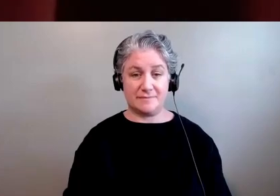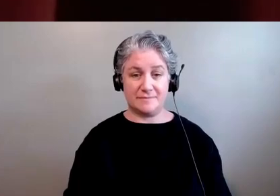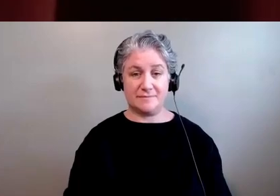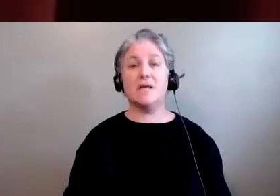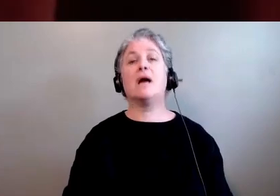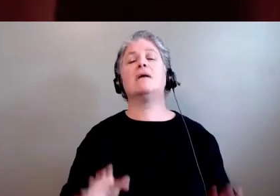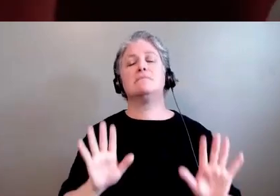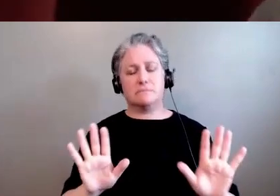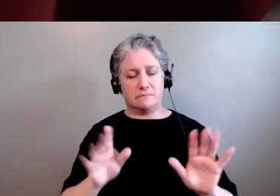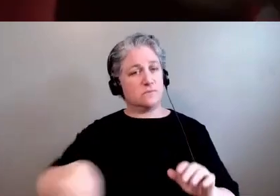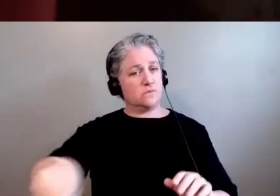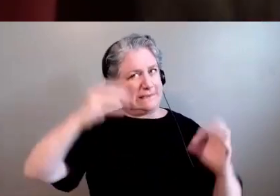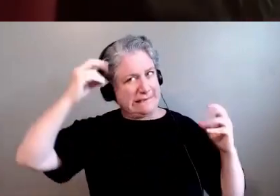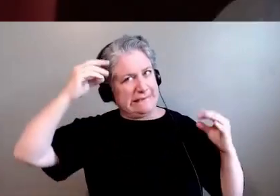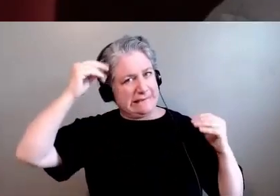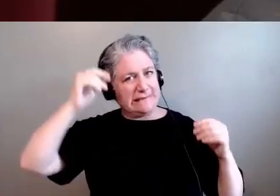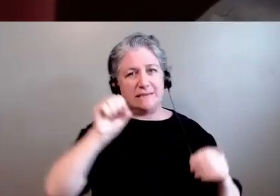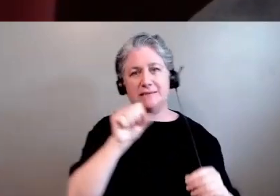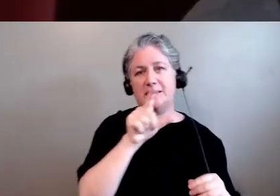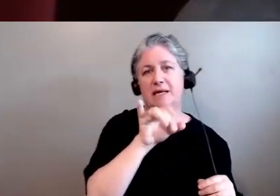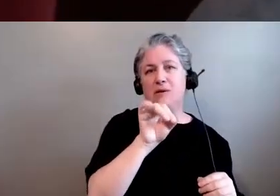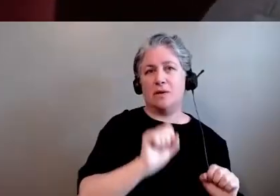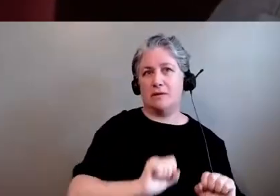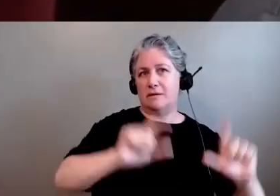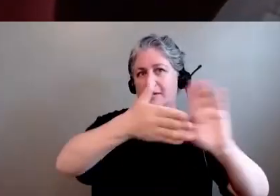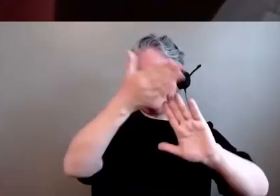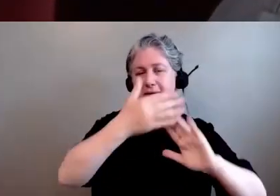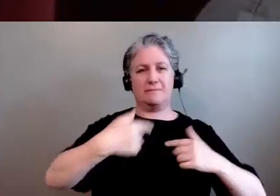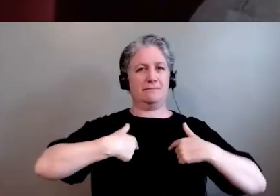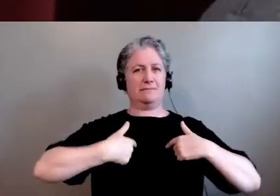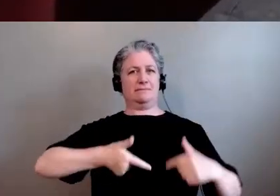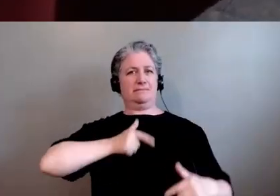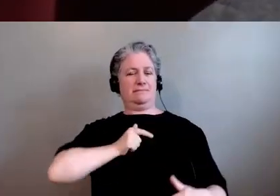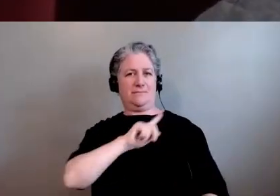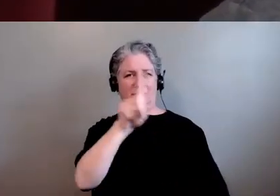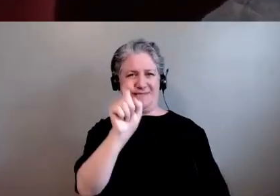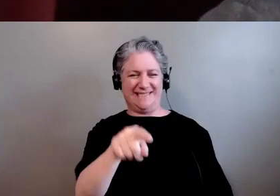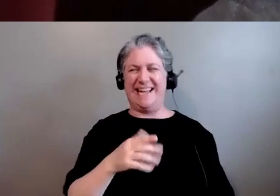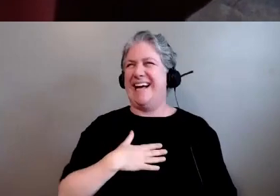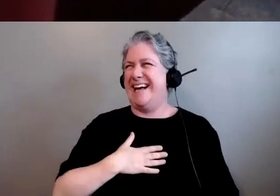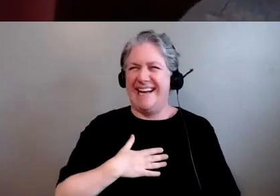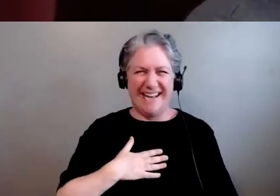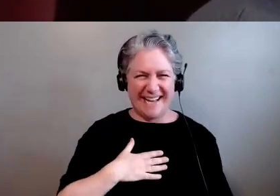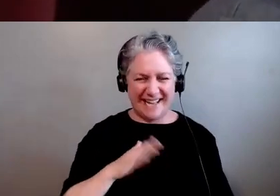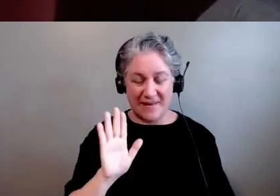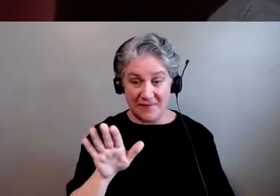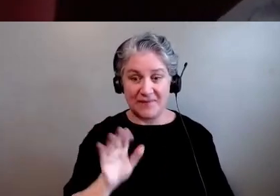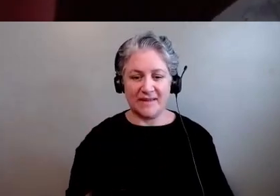While you think, and while Slido is going on, I get to ask a question.